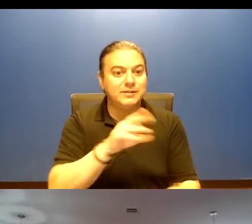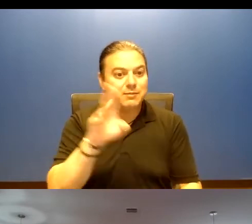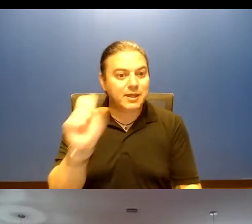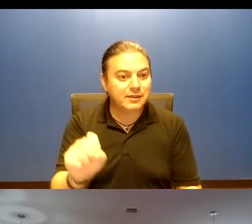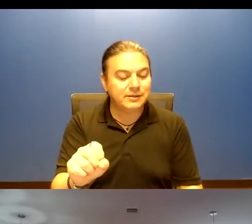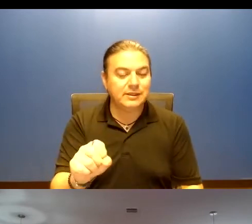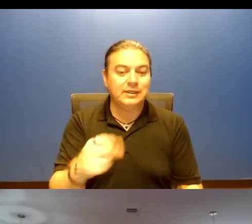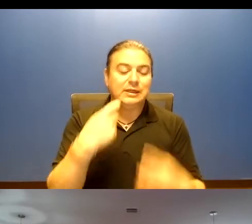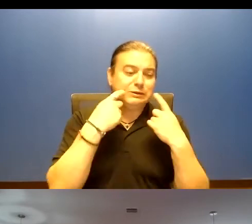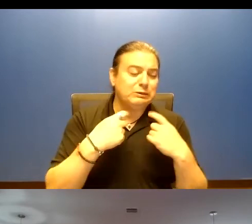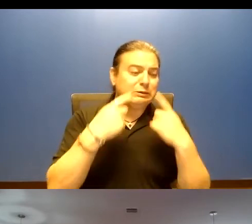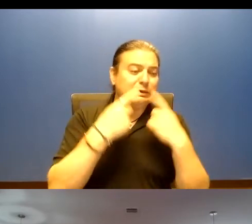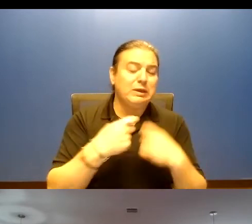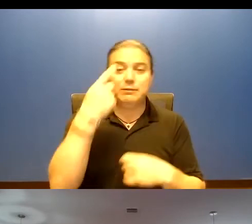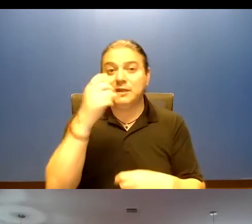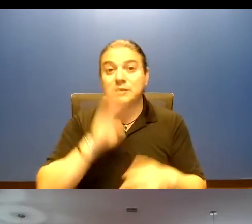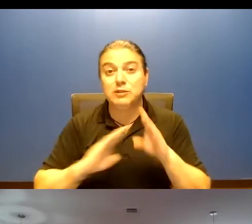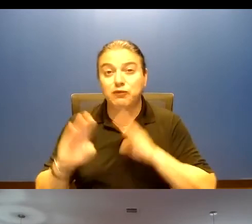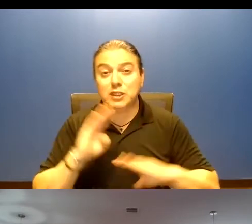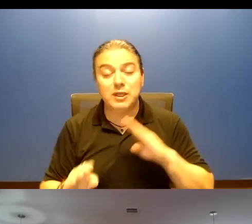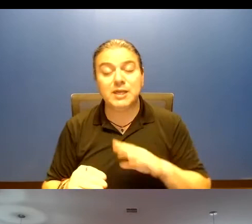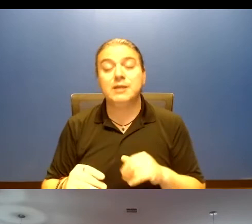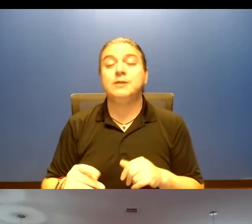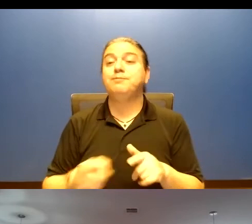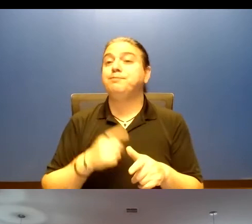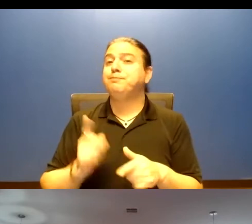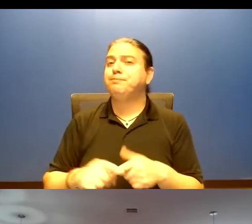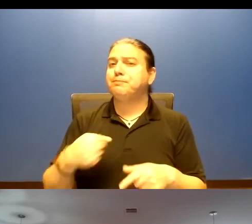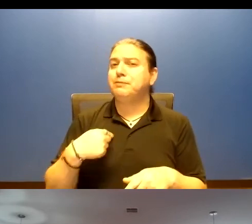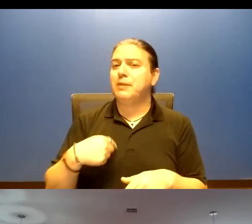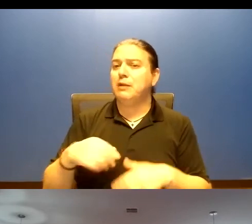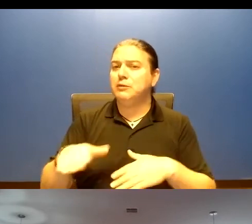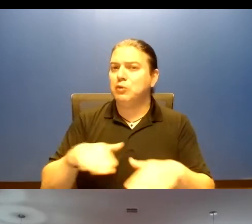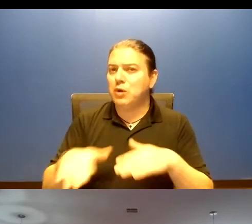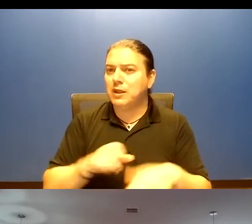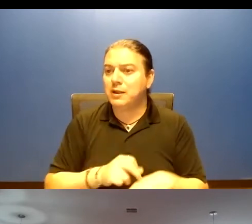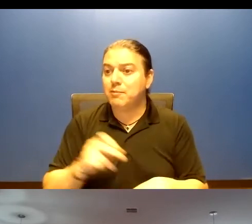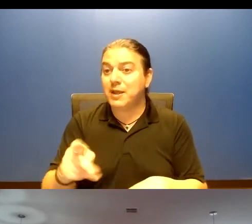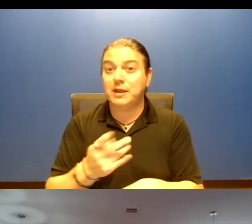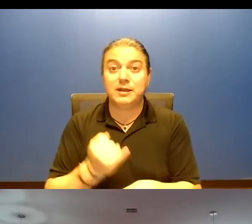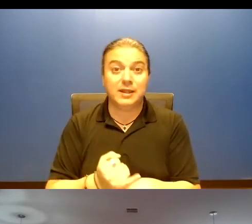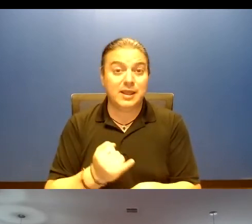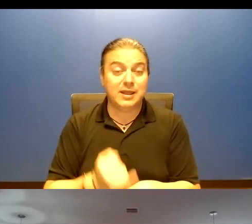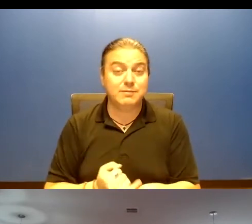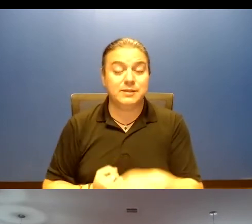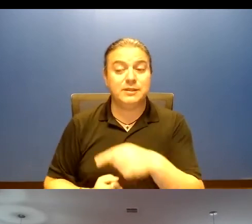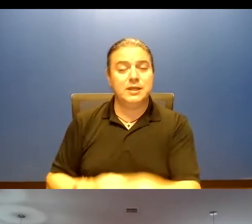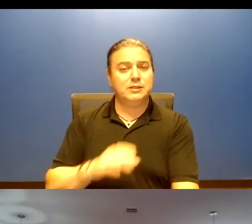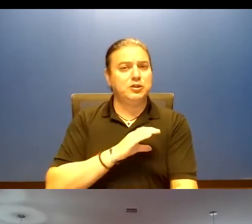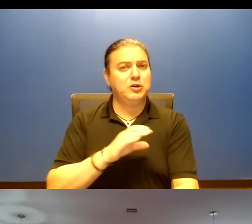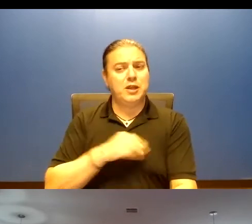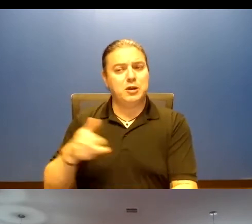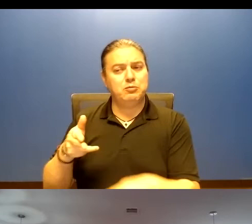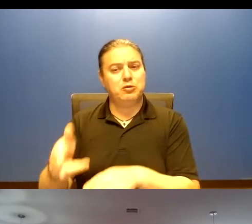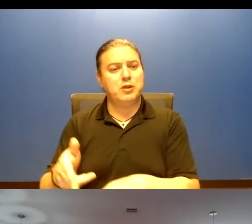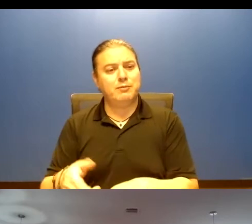back on campus, the security guard came in the car and they're doing the security check. But he lowered the window and he looked over at